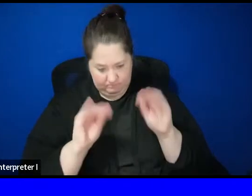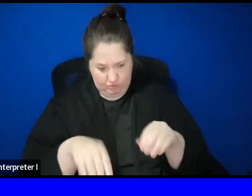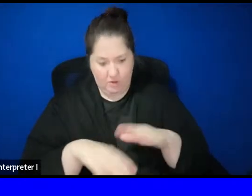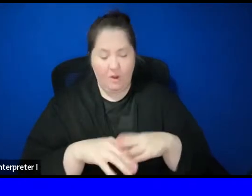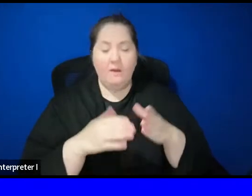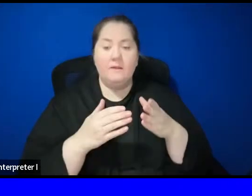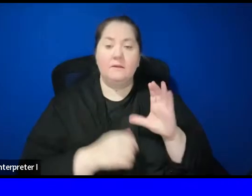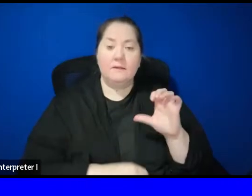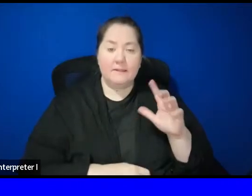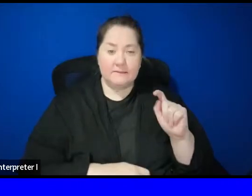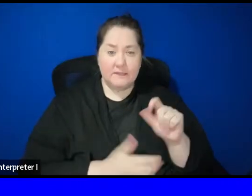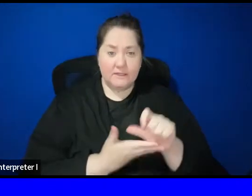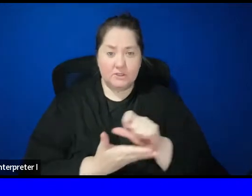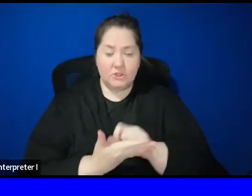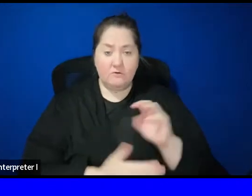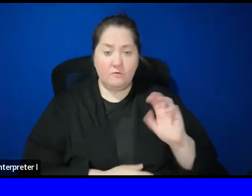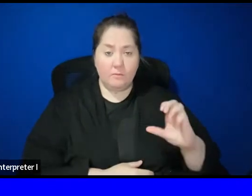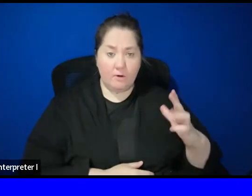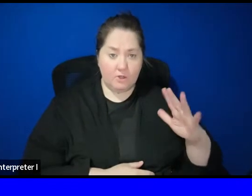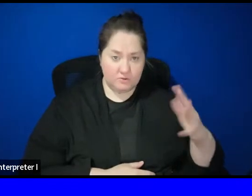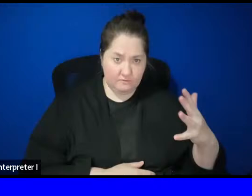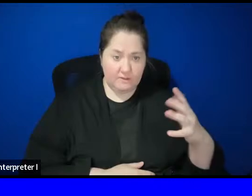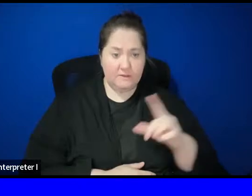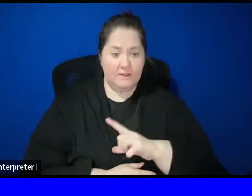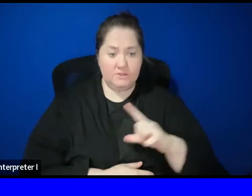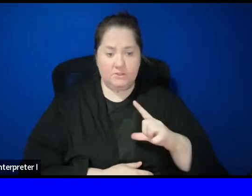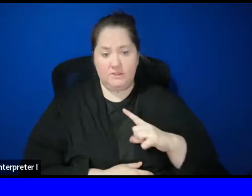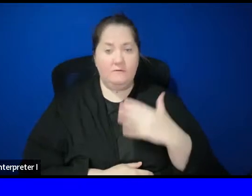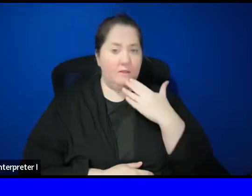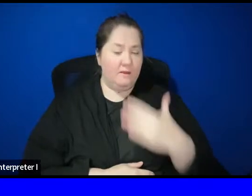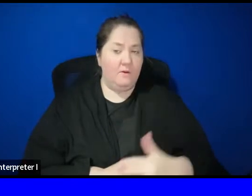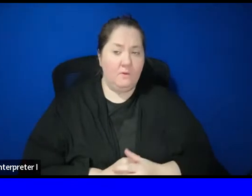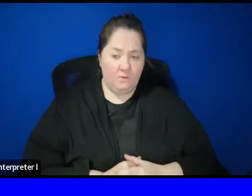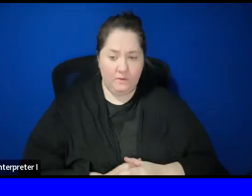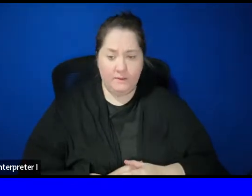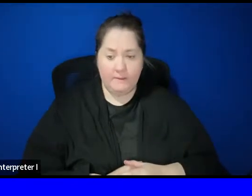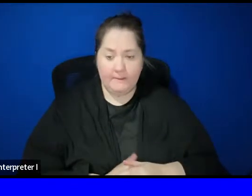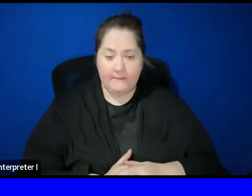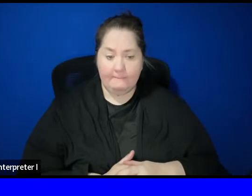consent agenda for the March 5th legislative meeting. Thank you.